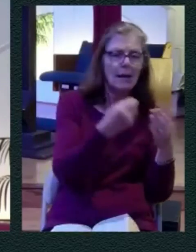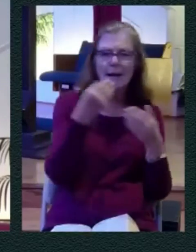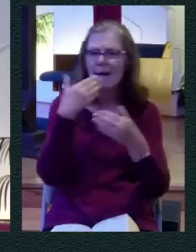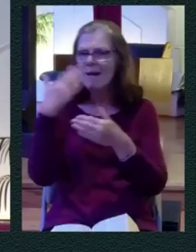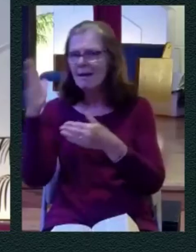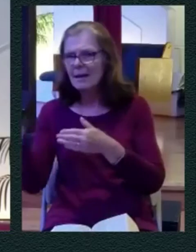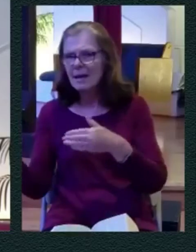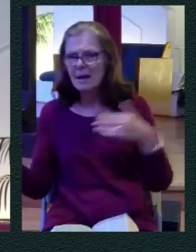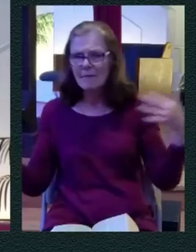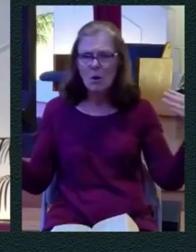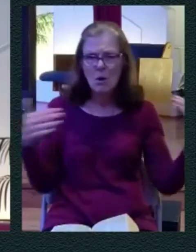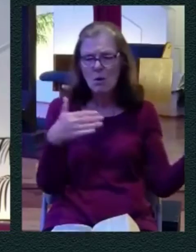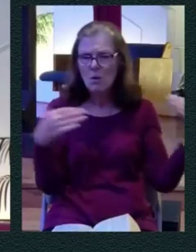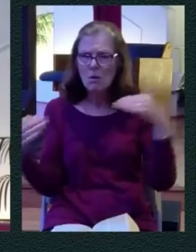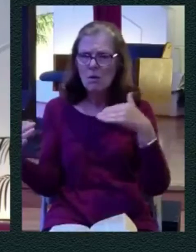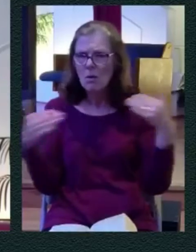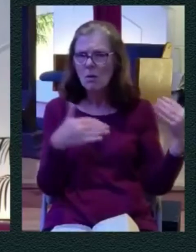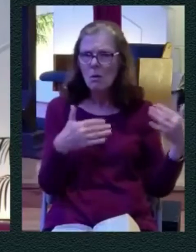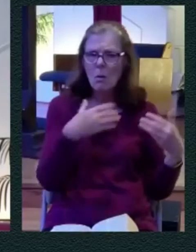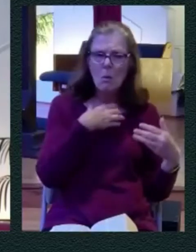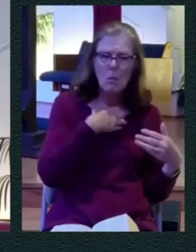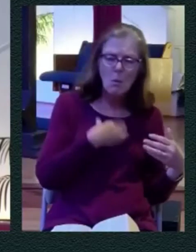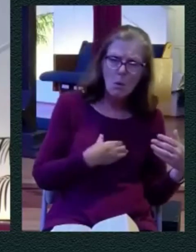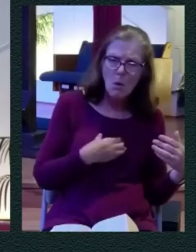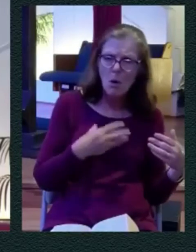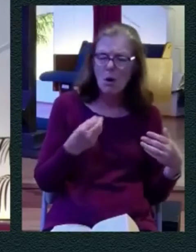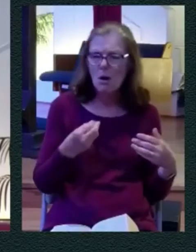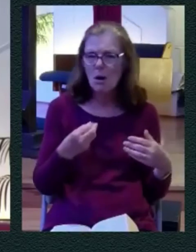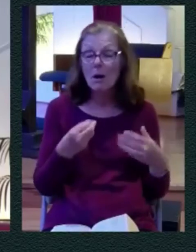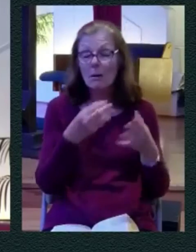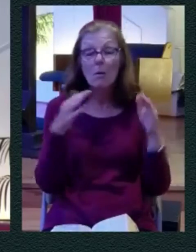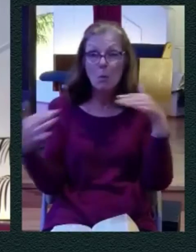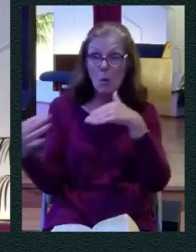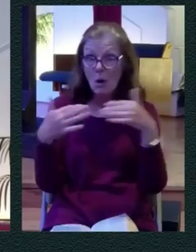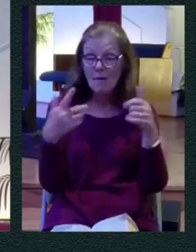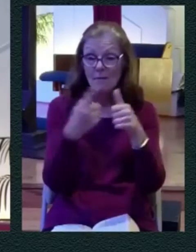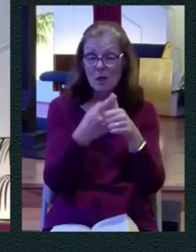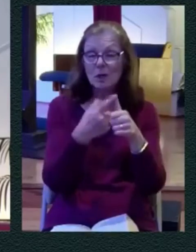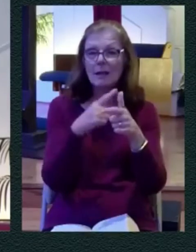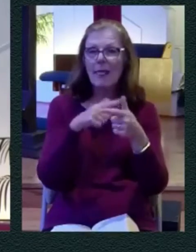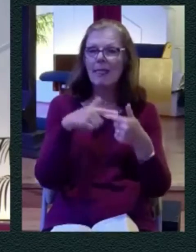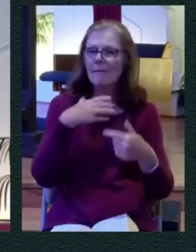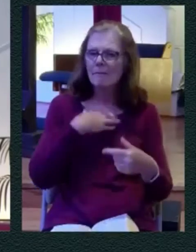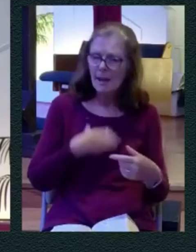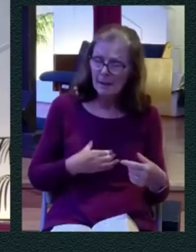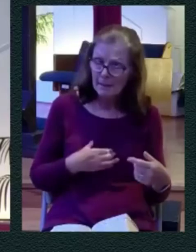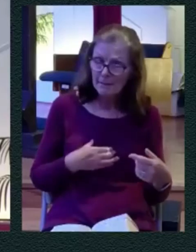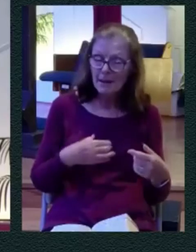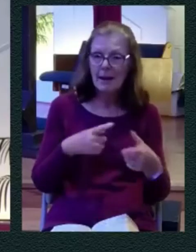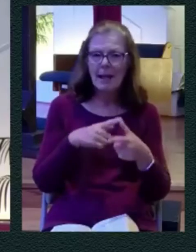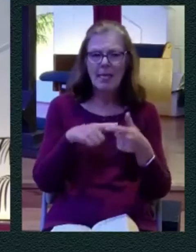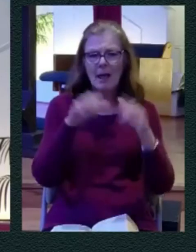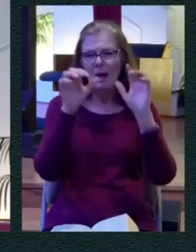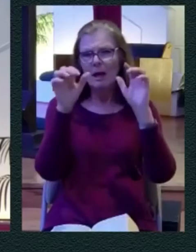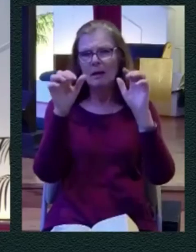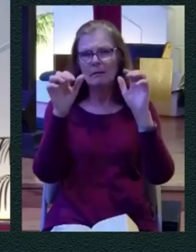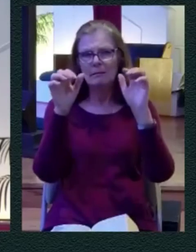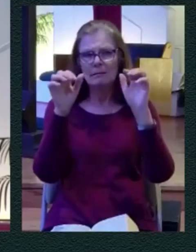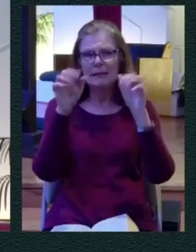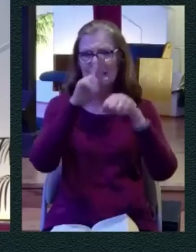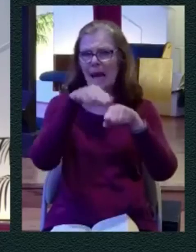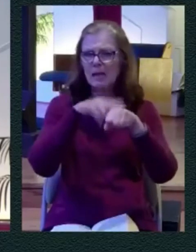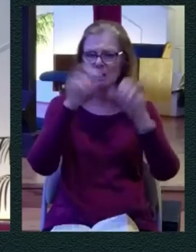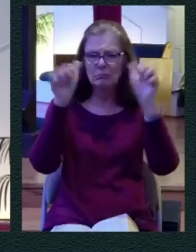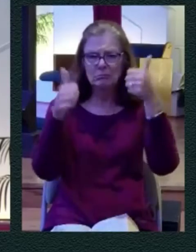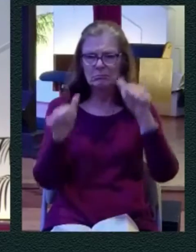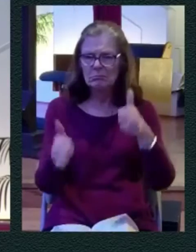war and famine. Famine often comes on the heels of war, and the general decay and breakdown, these other problems